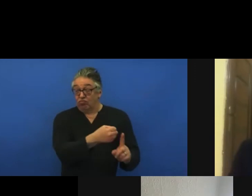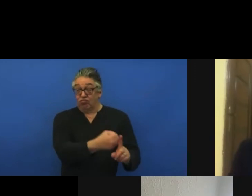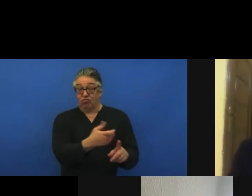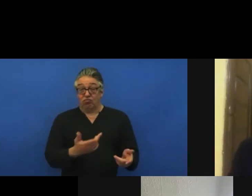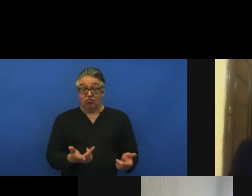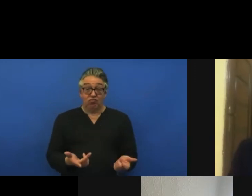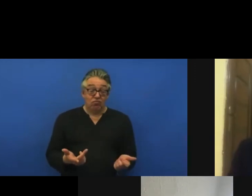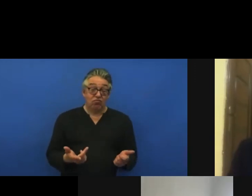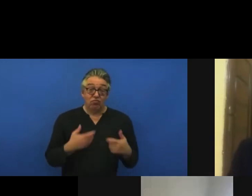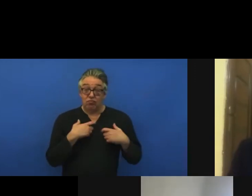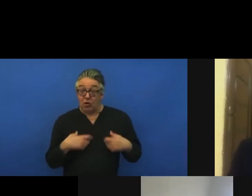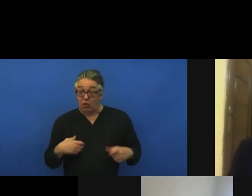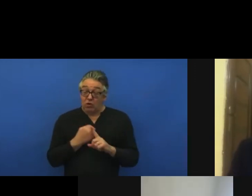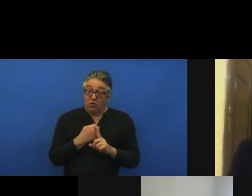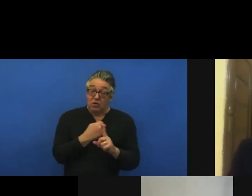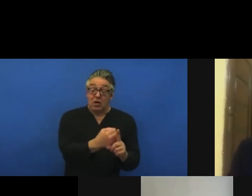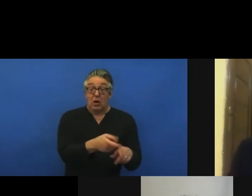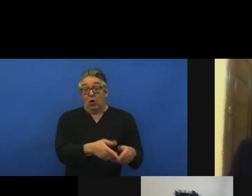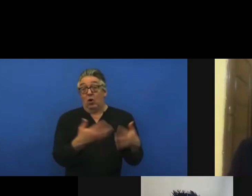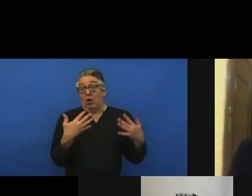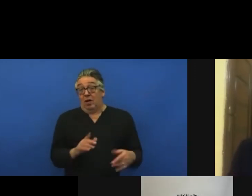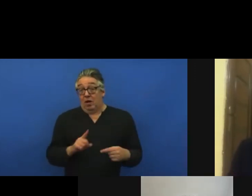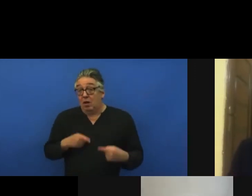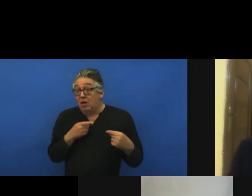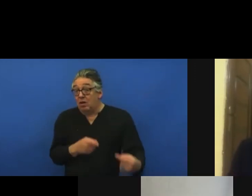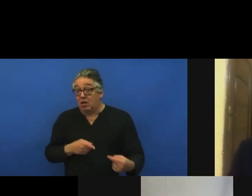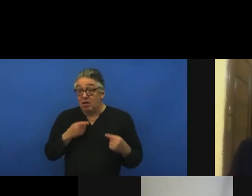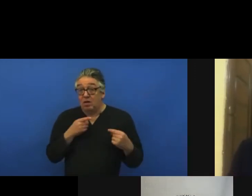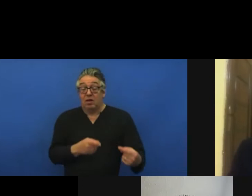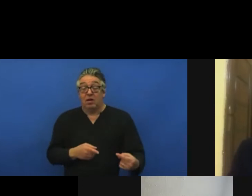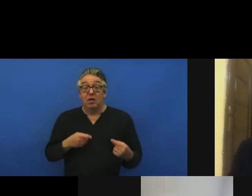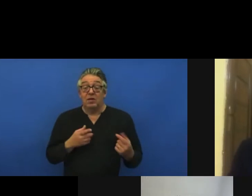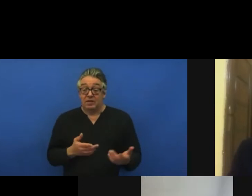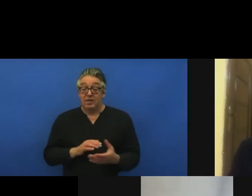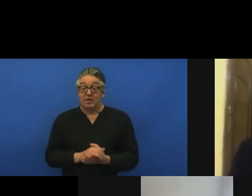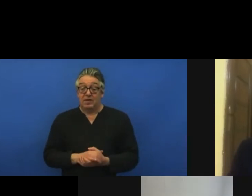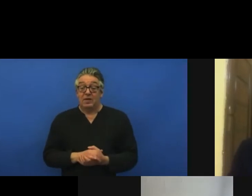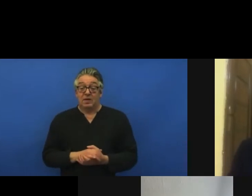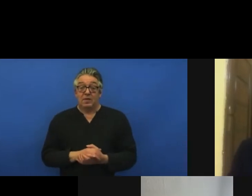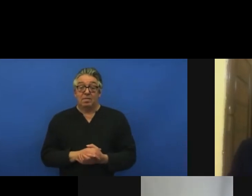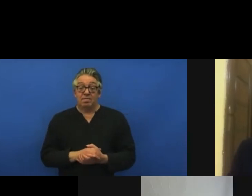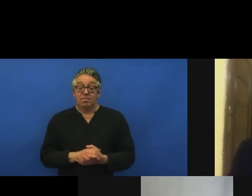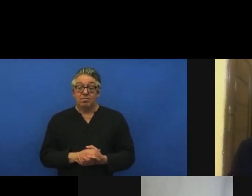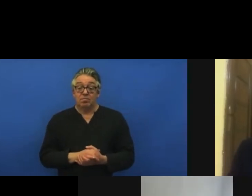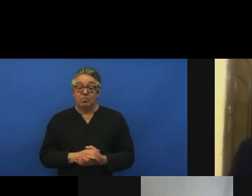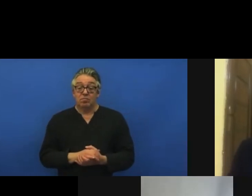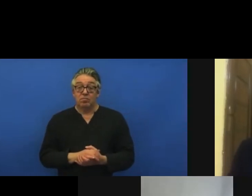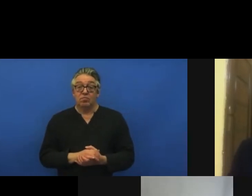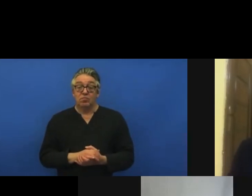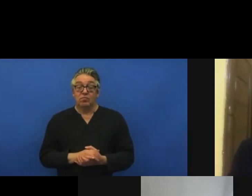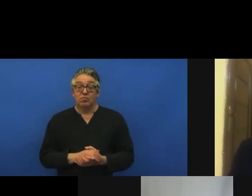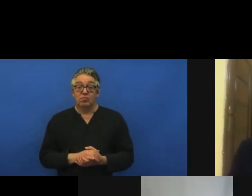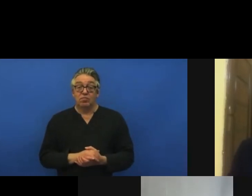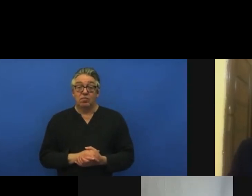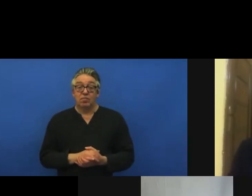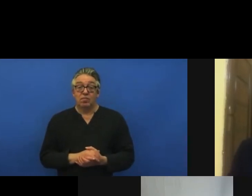a great struggle, especially that it has been quite challenging for us to get to a person with disability